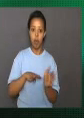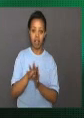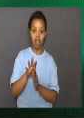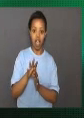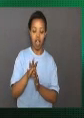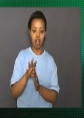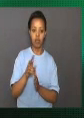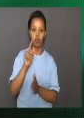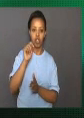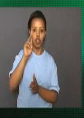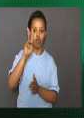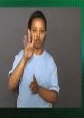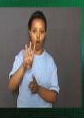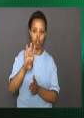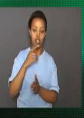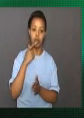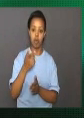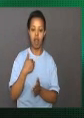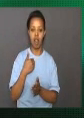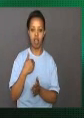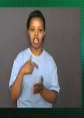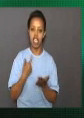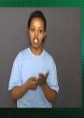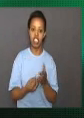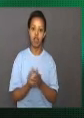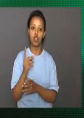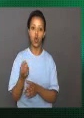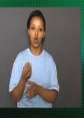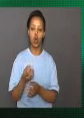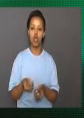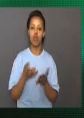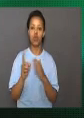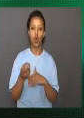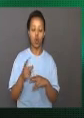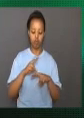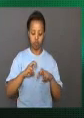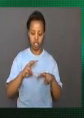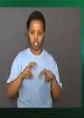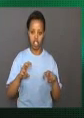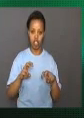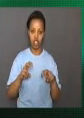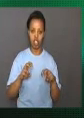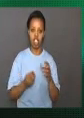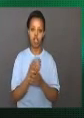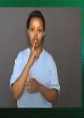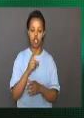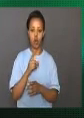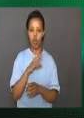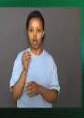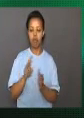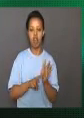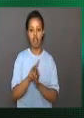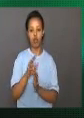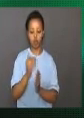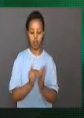called T4 has been the source of much study on the reproduction of viruses.